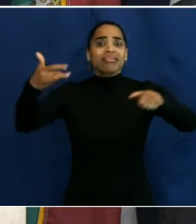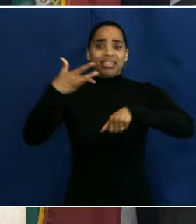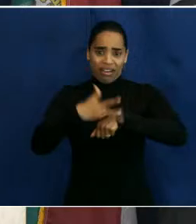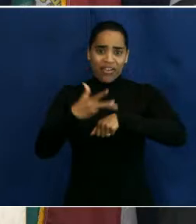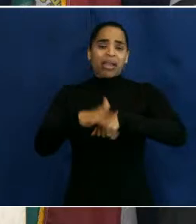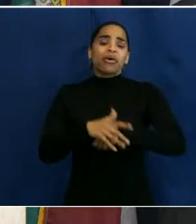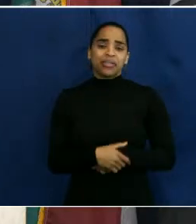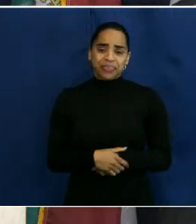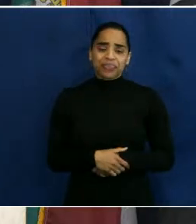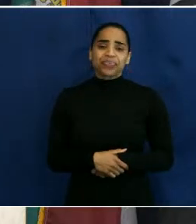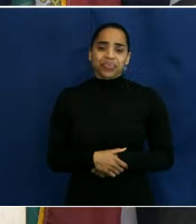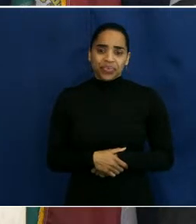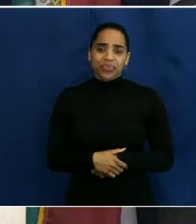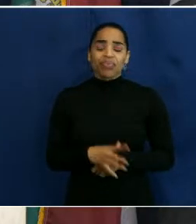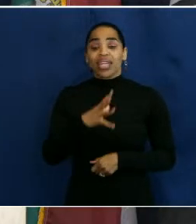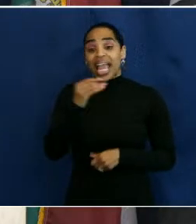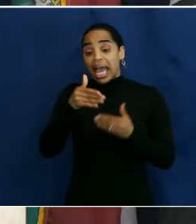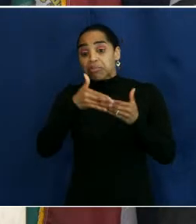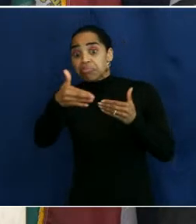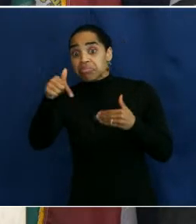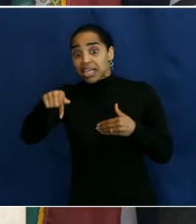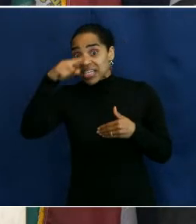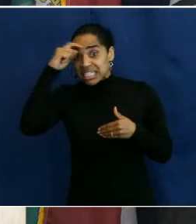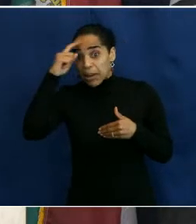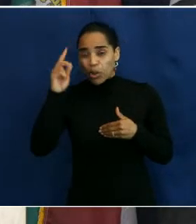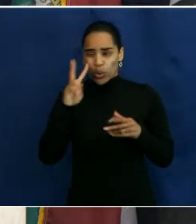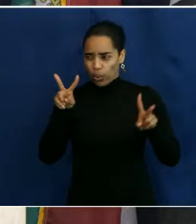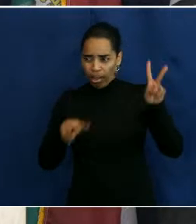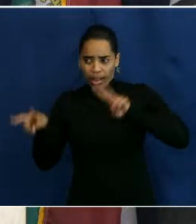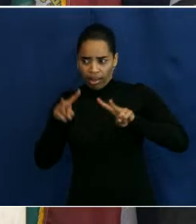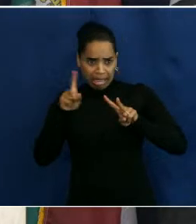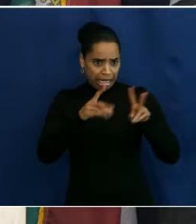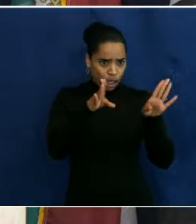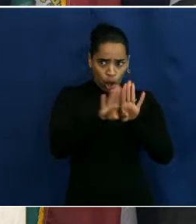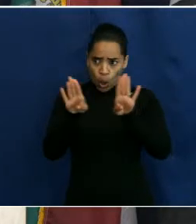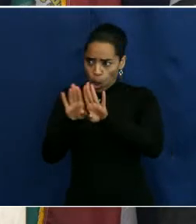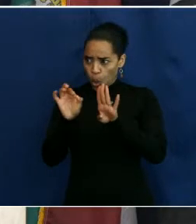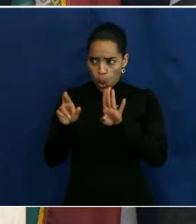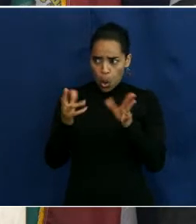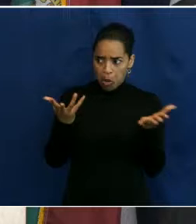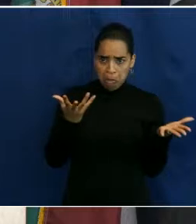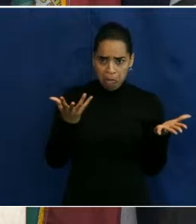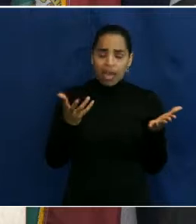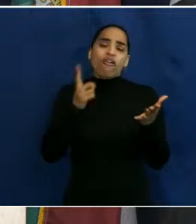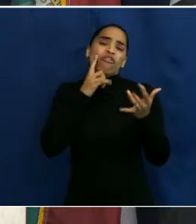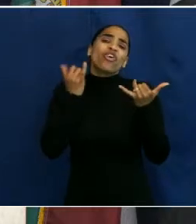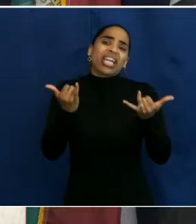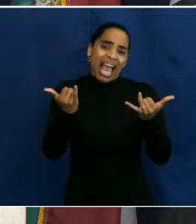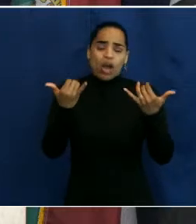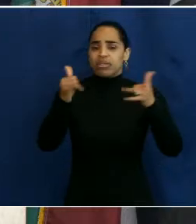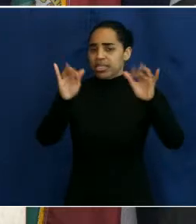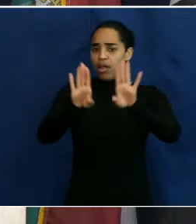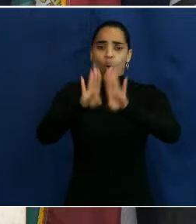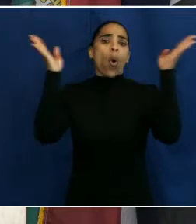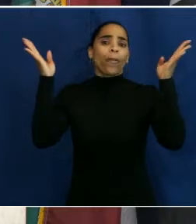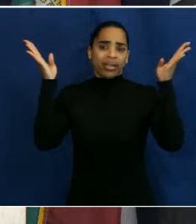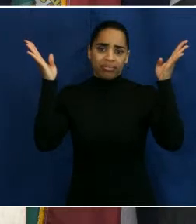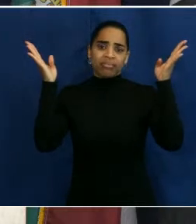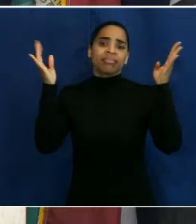obviously as we head in, to late summer months, we'll reassess. But for right now, the plan moving forward is to continue to make sure that testing is